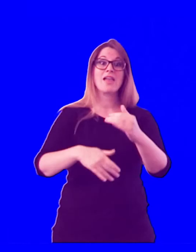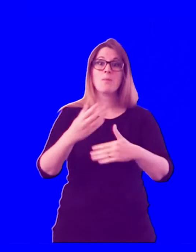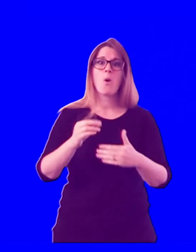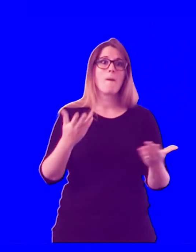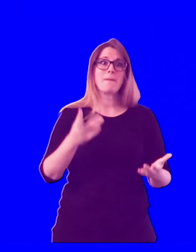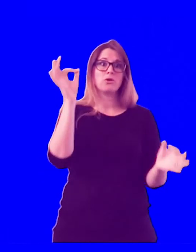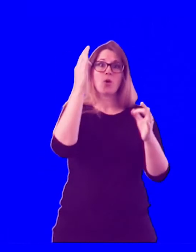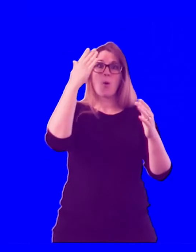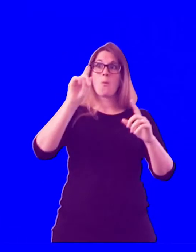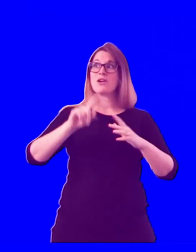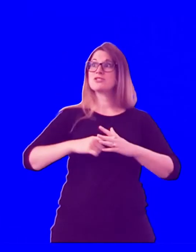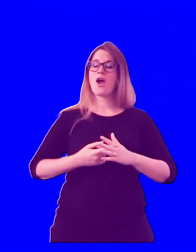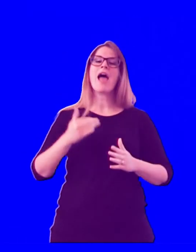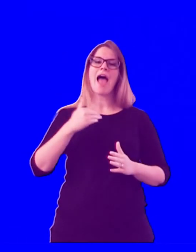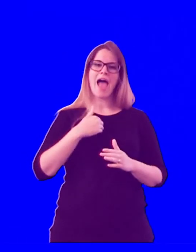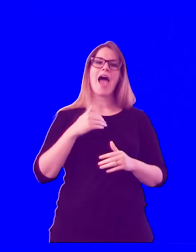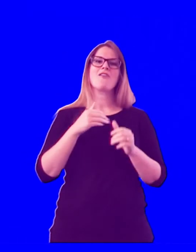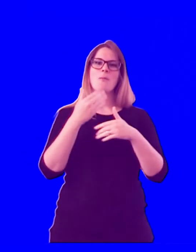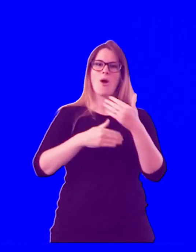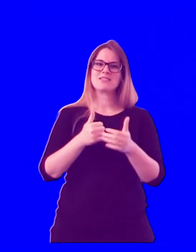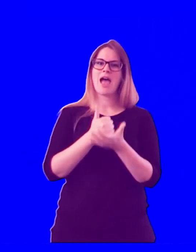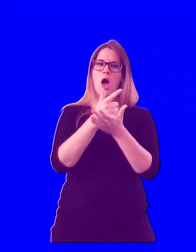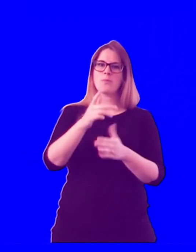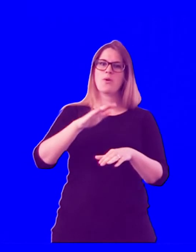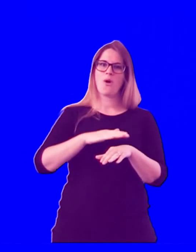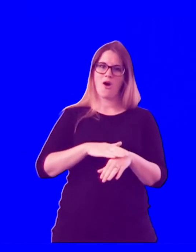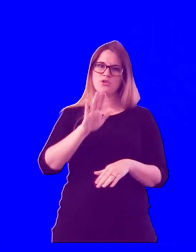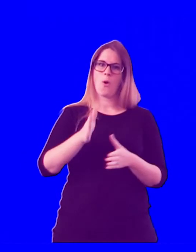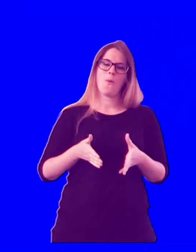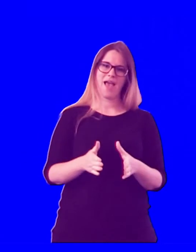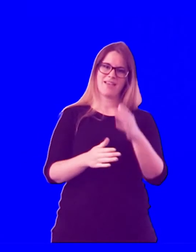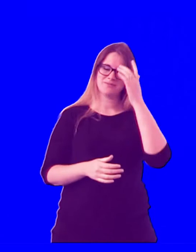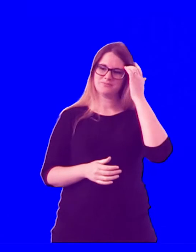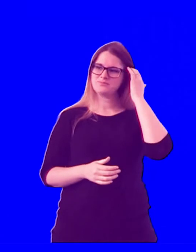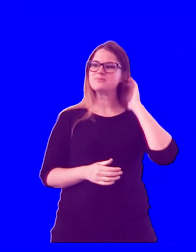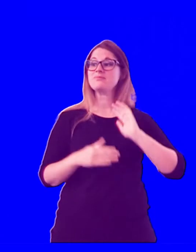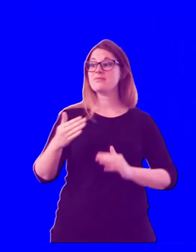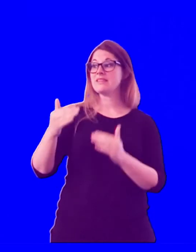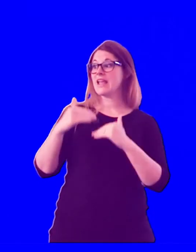to start, there'll be documentation there to help you along the way. Next, I'd like to